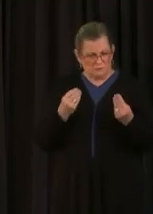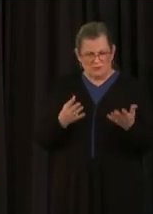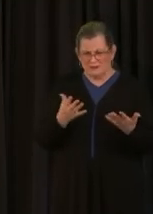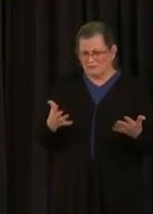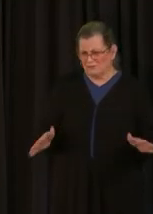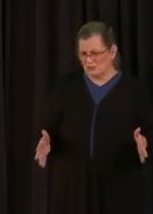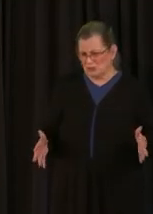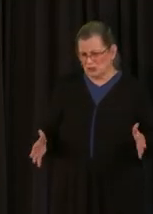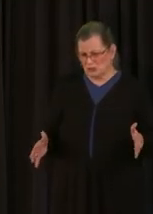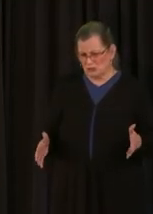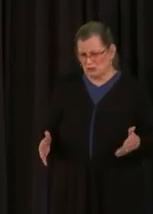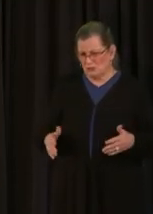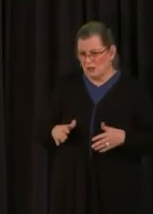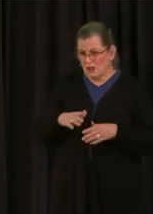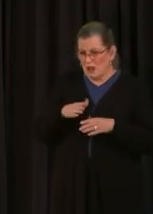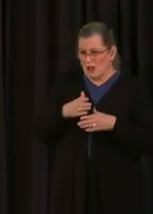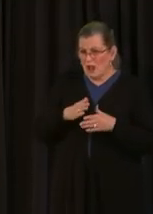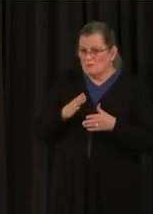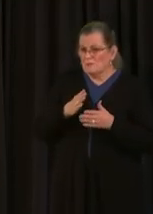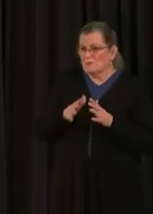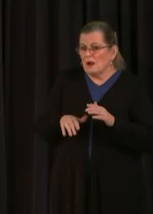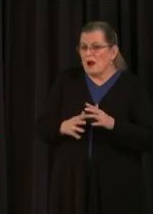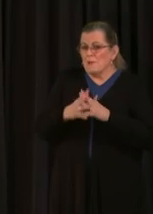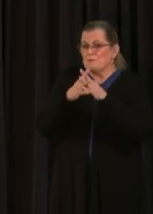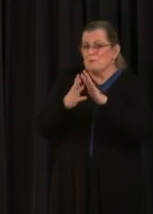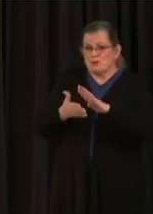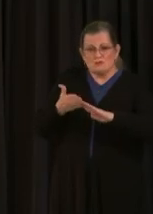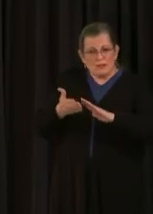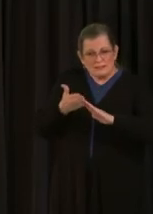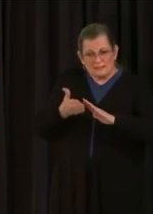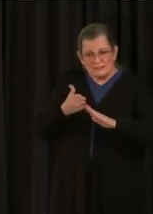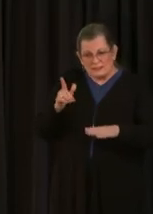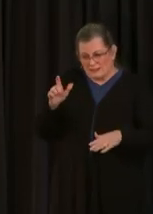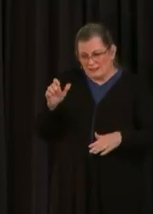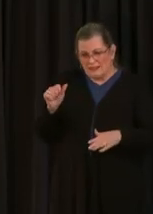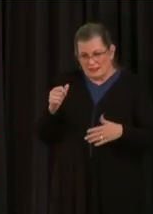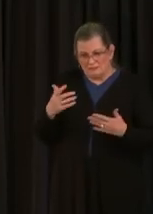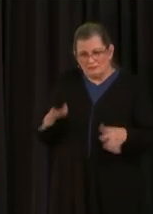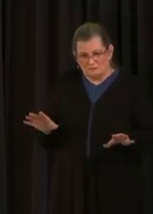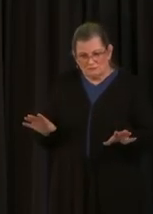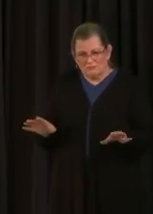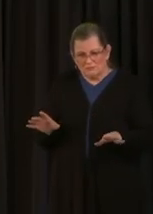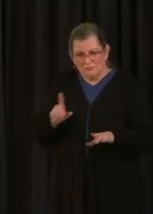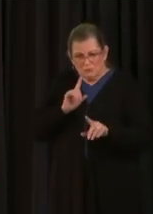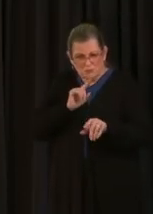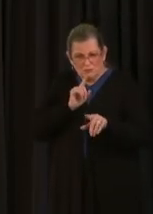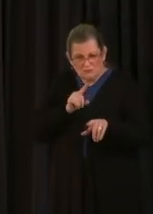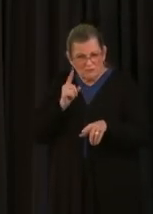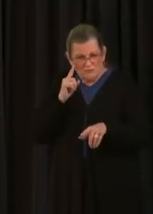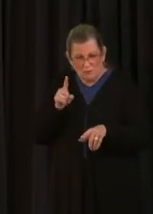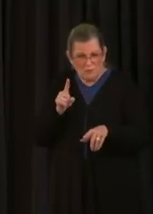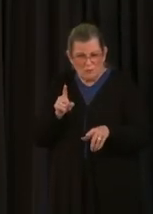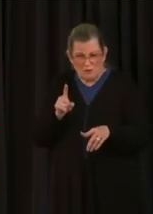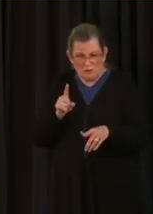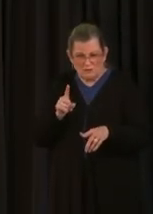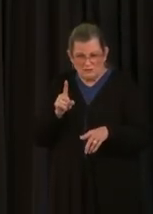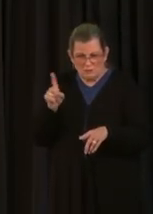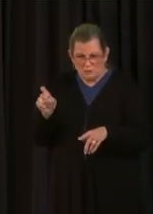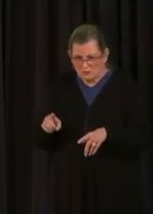third opportunity, but they have had two opportunities to receive the vaccine for all of them. All of them, their names were